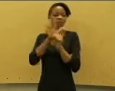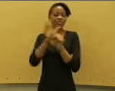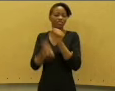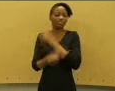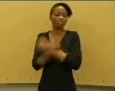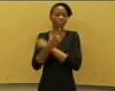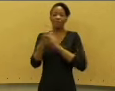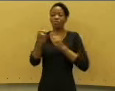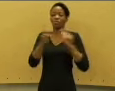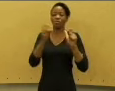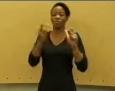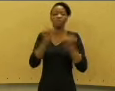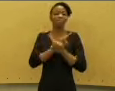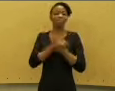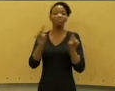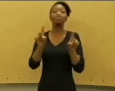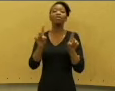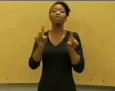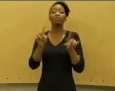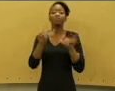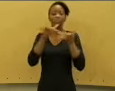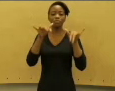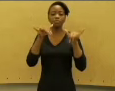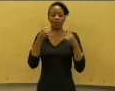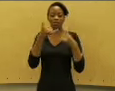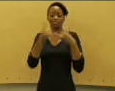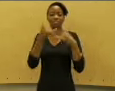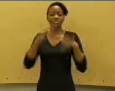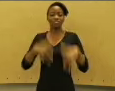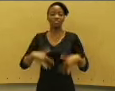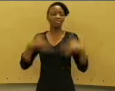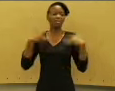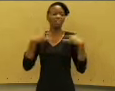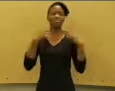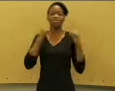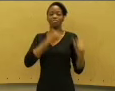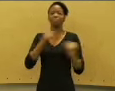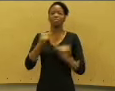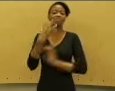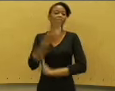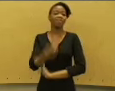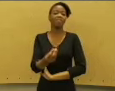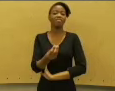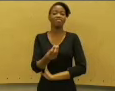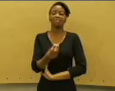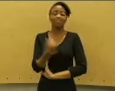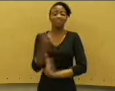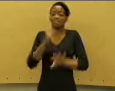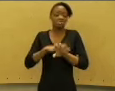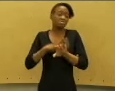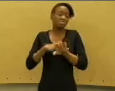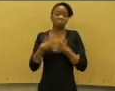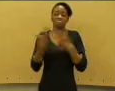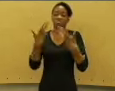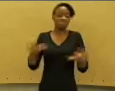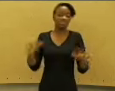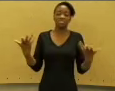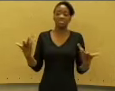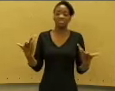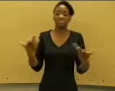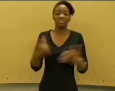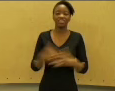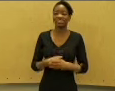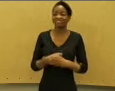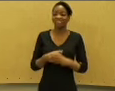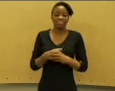but people were already living their best sex lives because time is up, you know. So